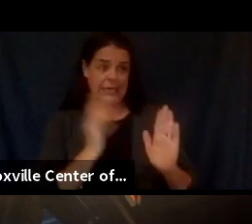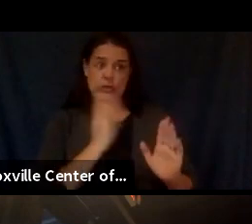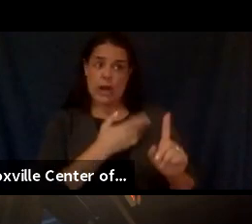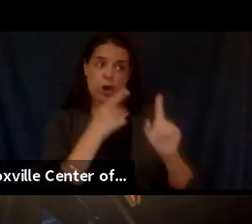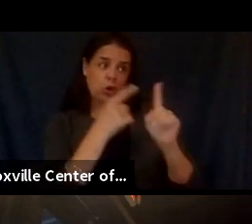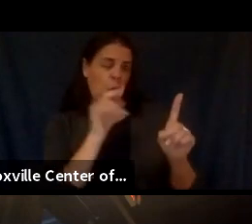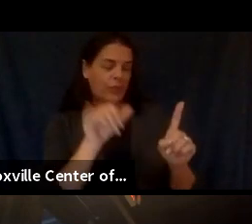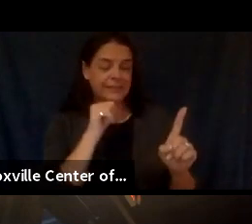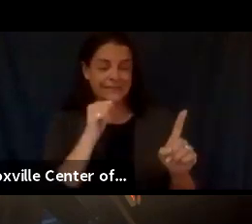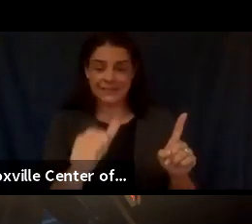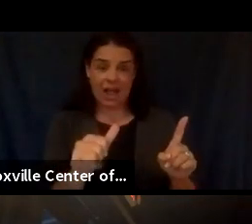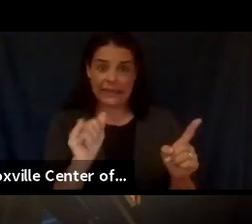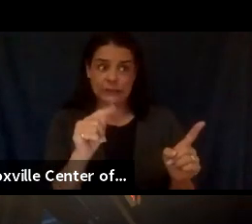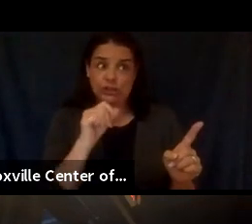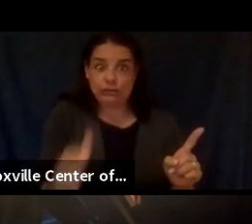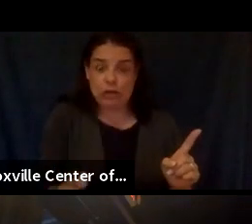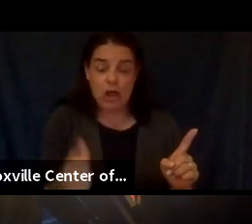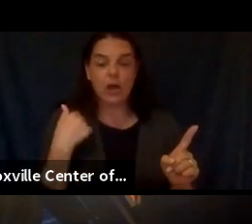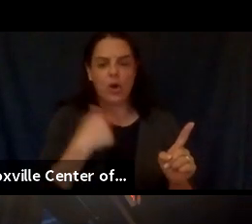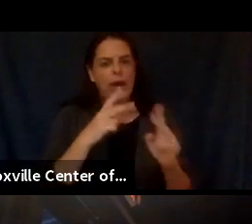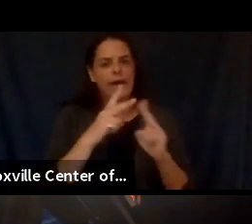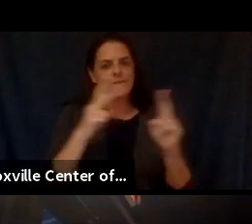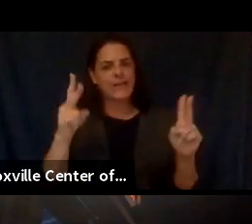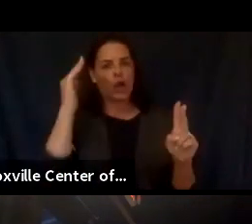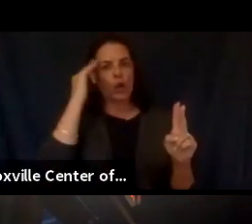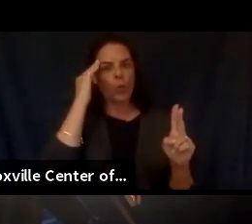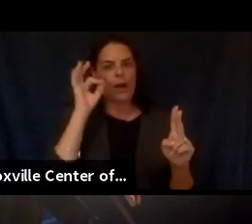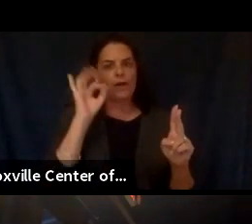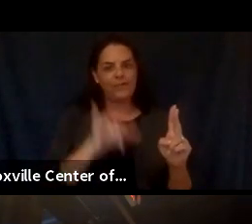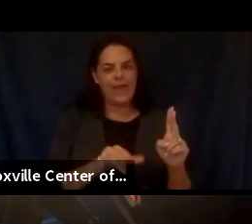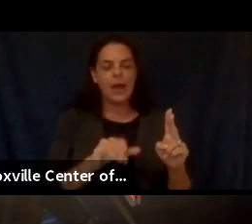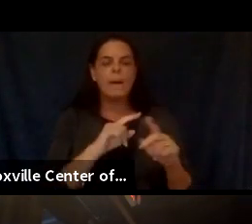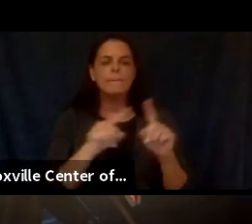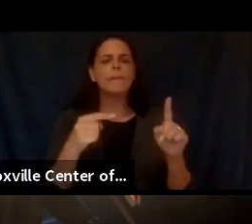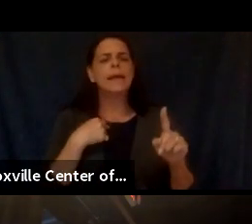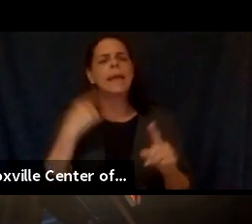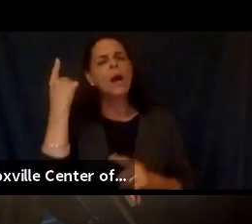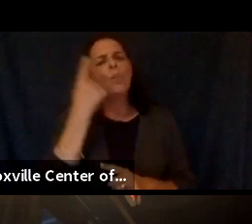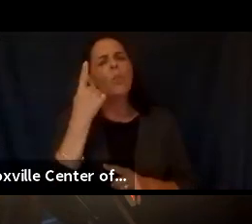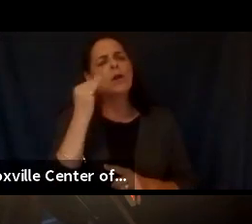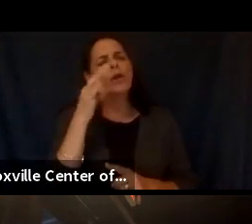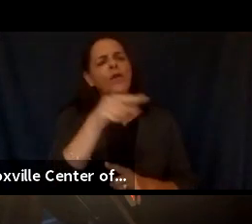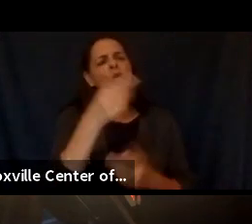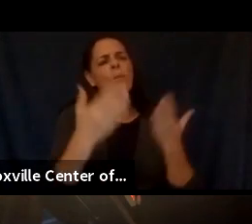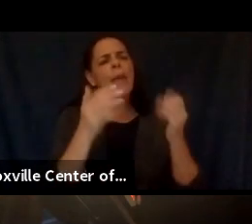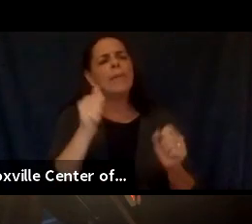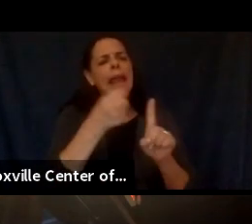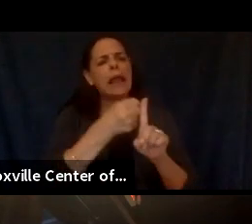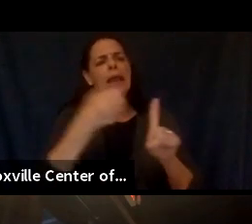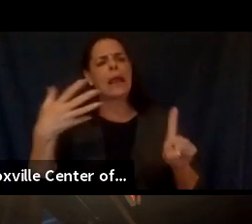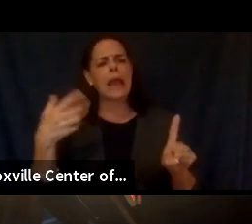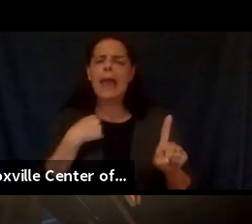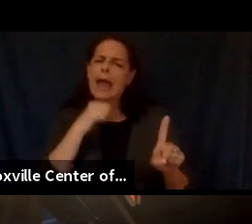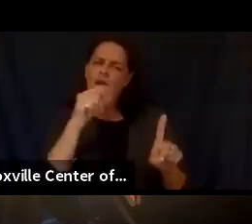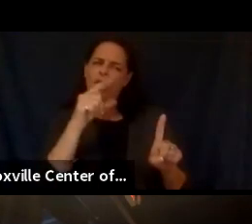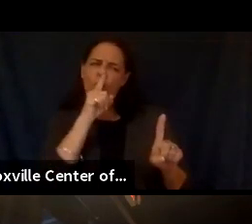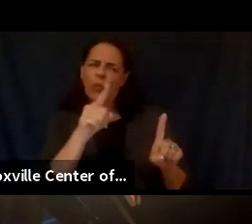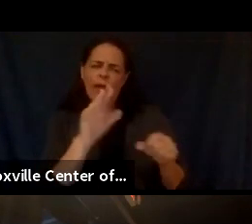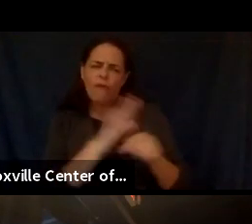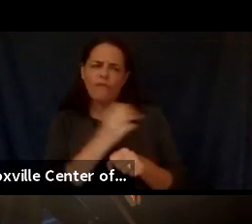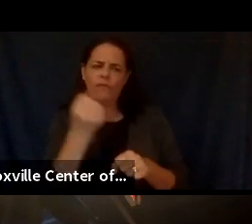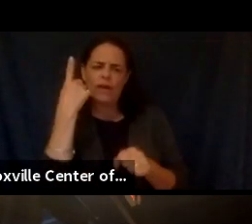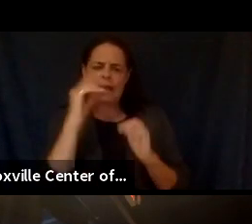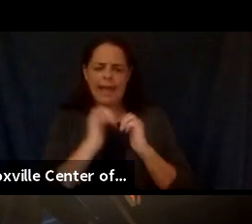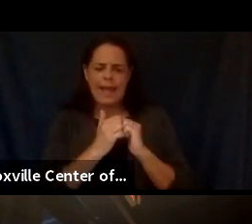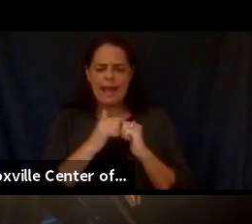our just not. We're very keenly aware of that. But I'm wondering if you could maybe elaborate. I don't really understand how